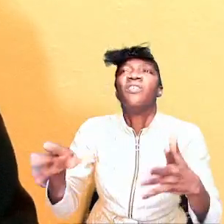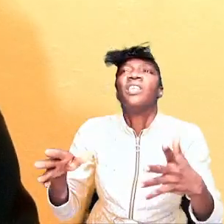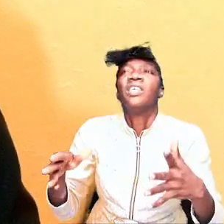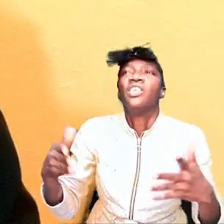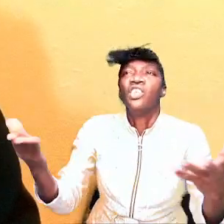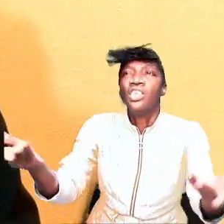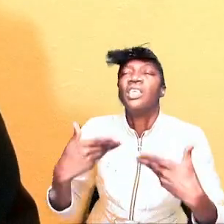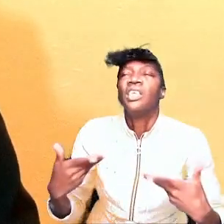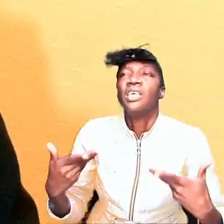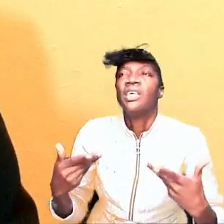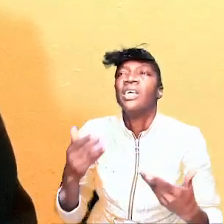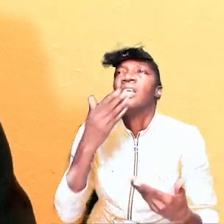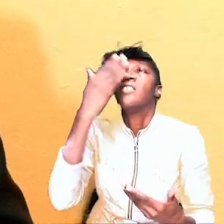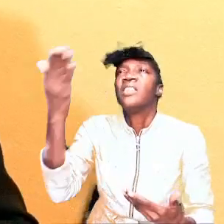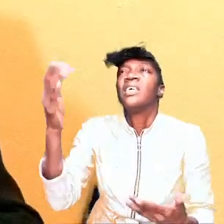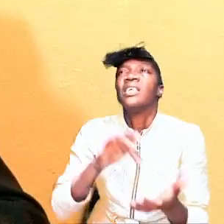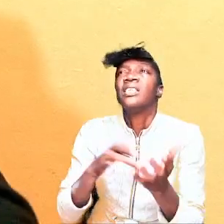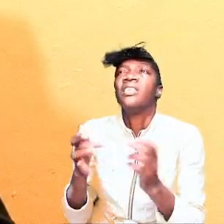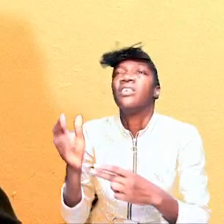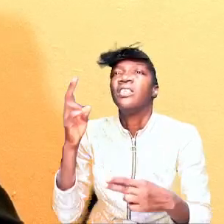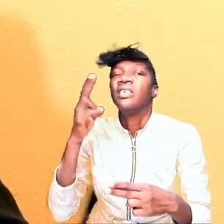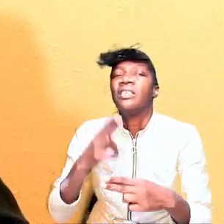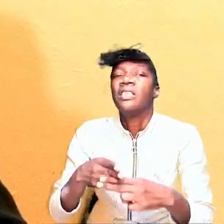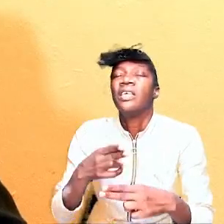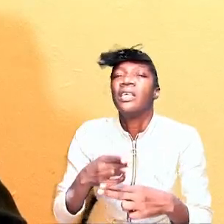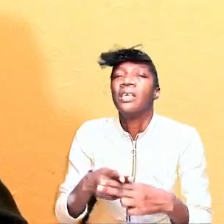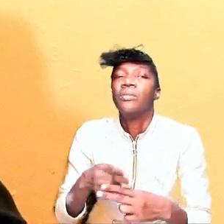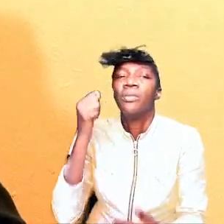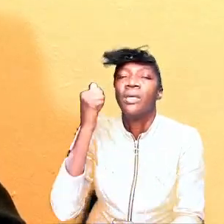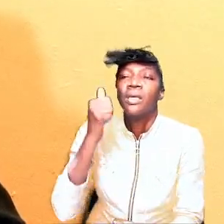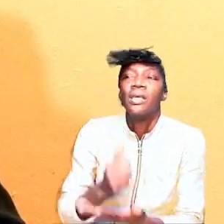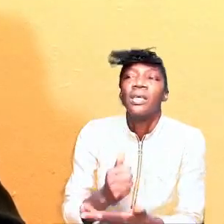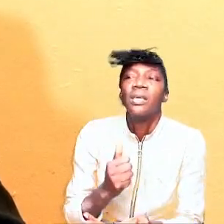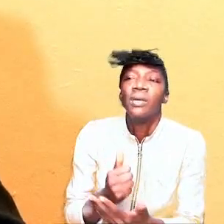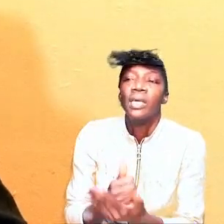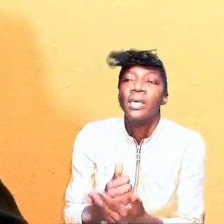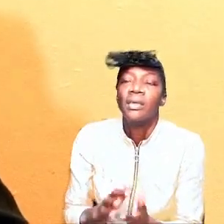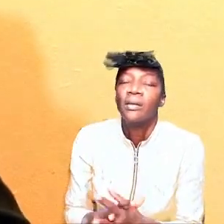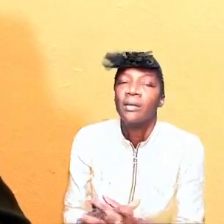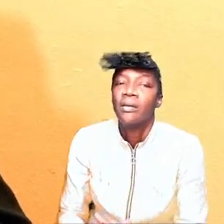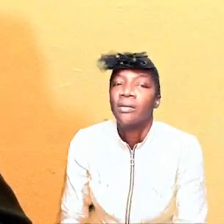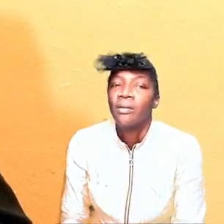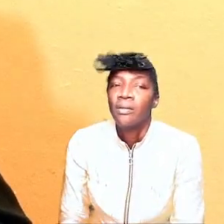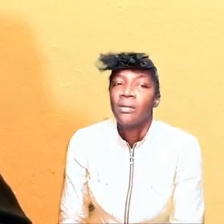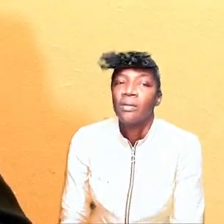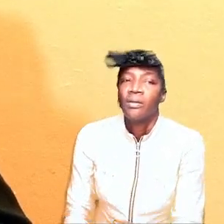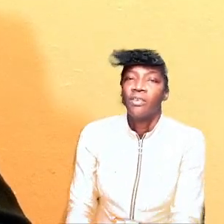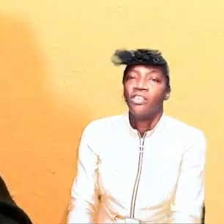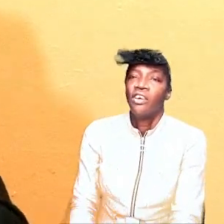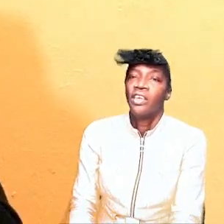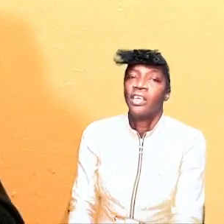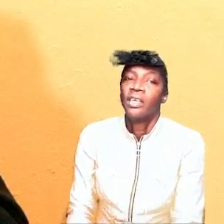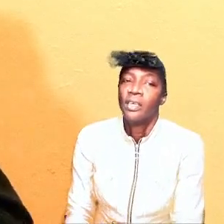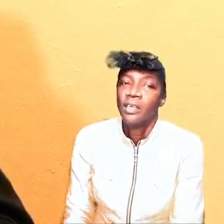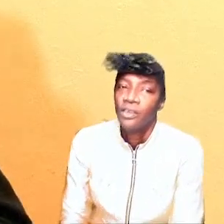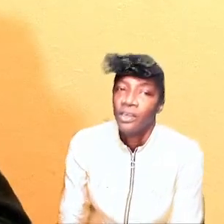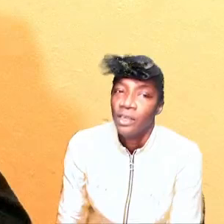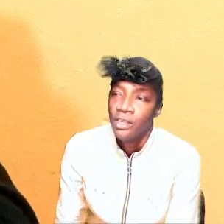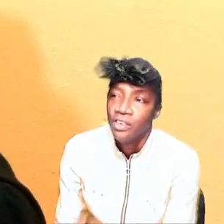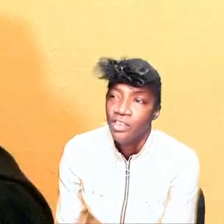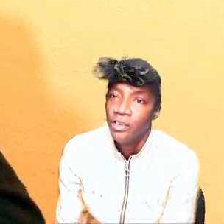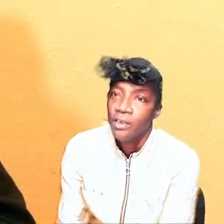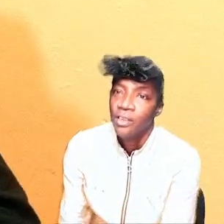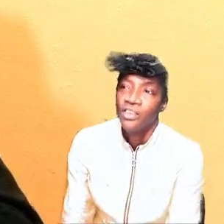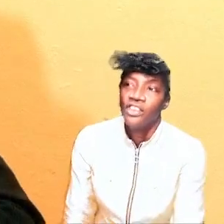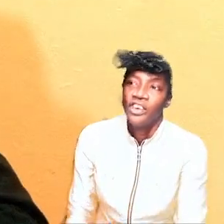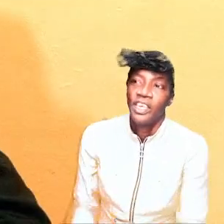thanks. In Jesus' name, amen and amen. God bless you once again.